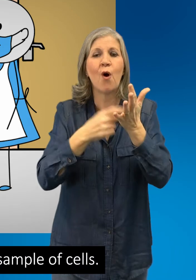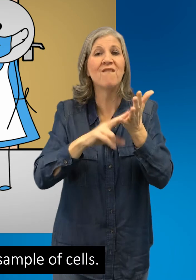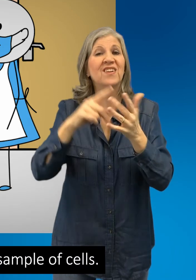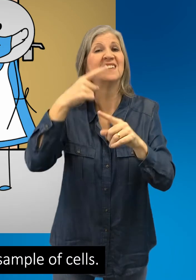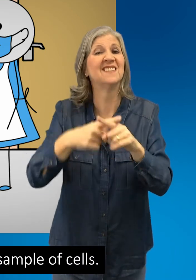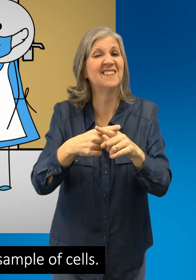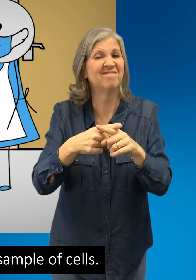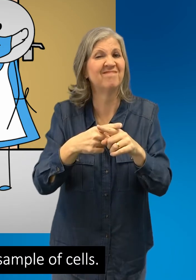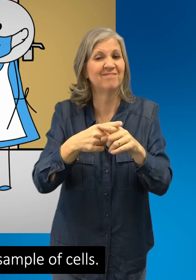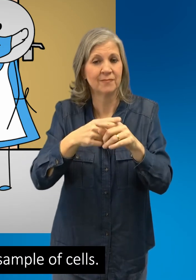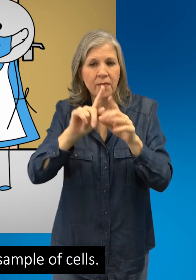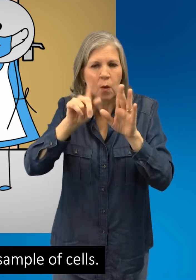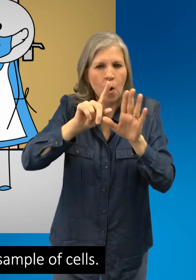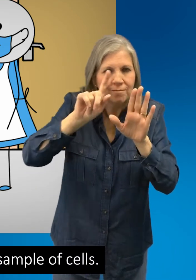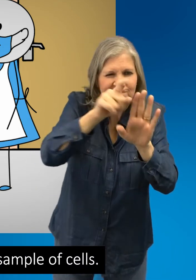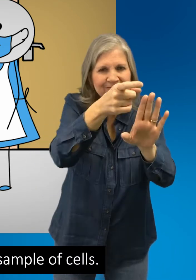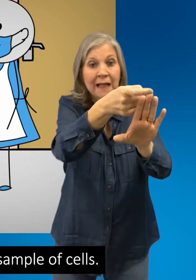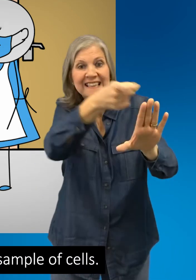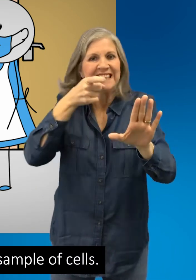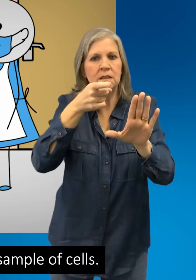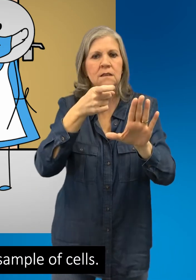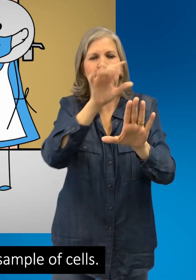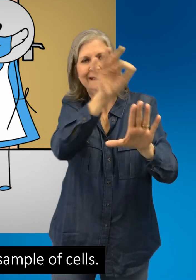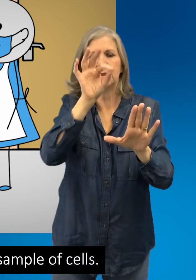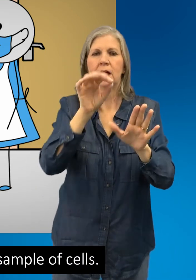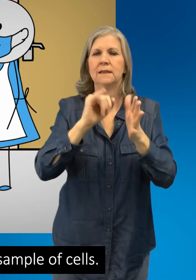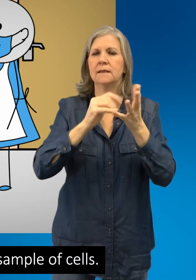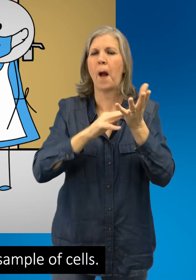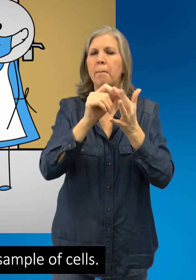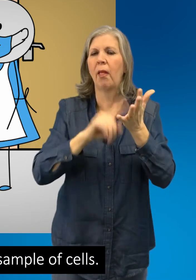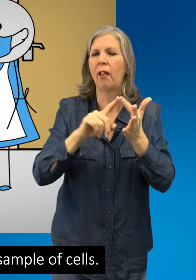A small brush will be used to take a sample of cells.